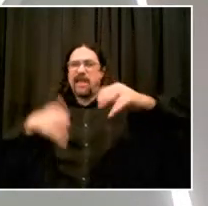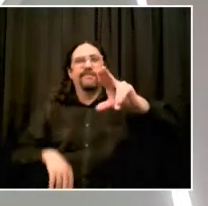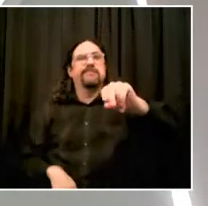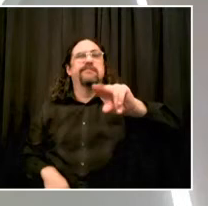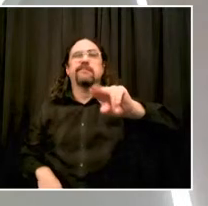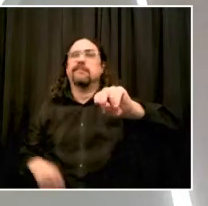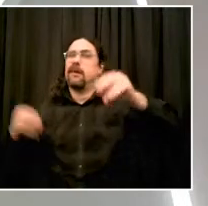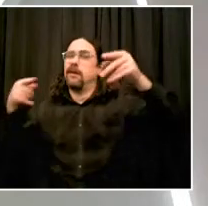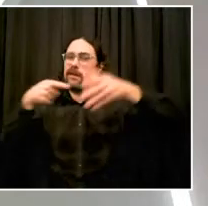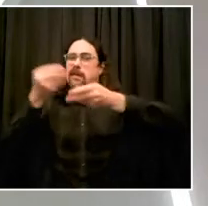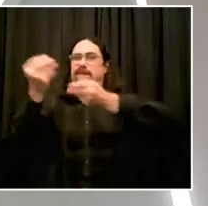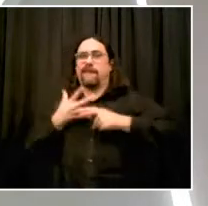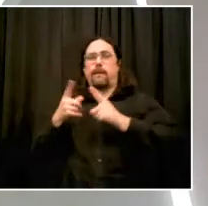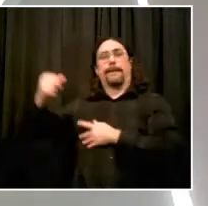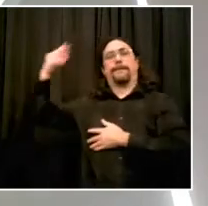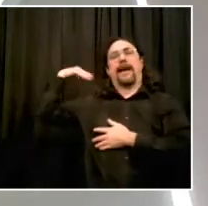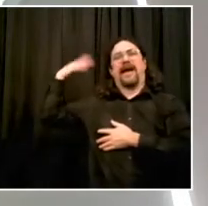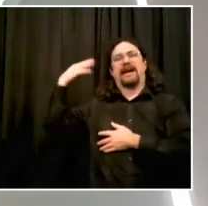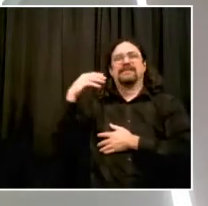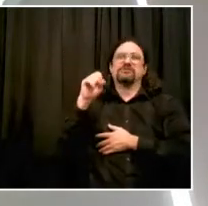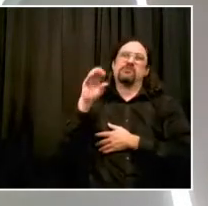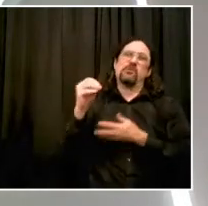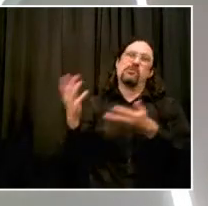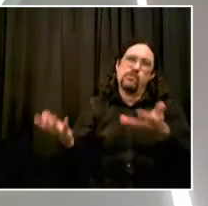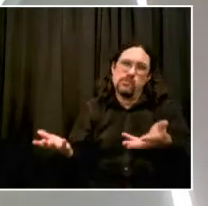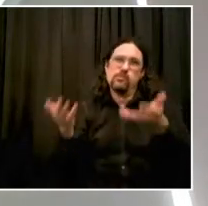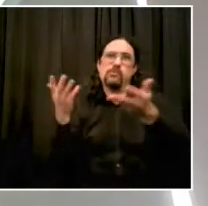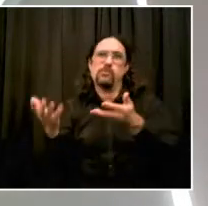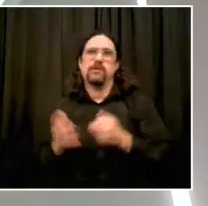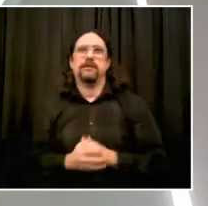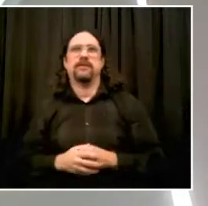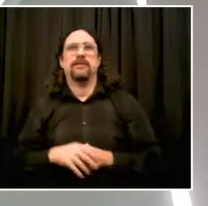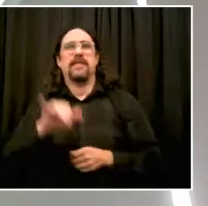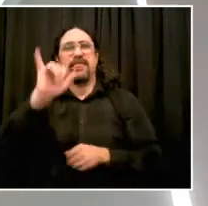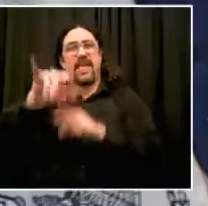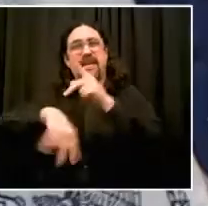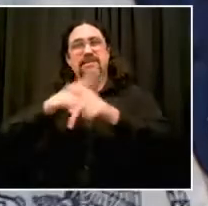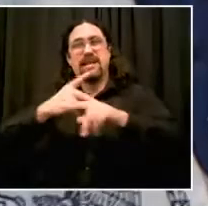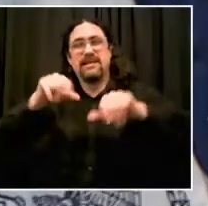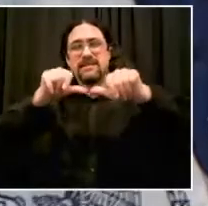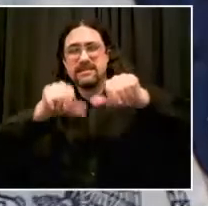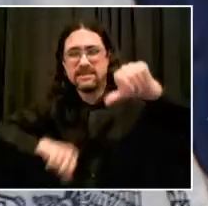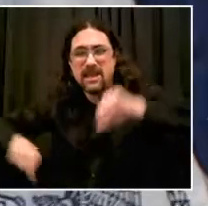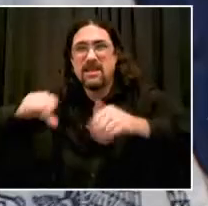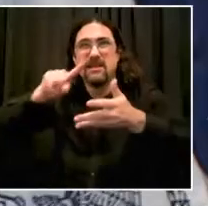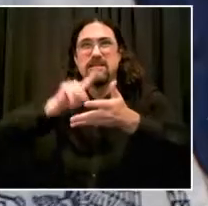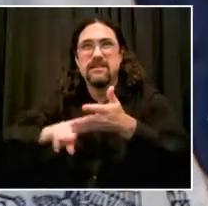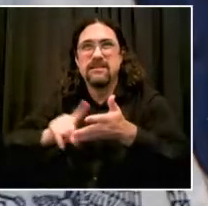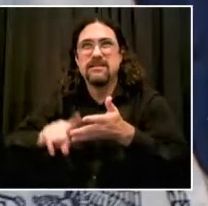work on and hopefully validate and use. Next, we have Julia from the Post.